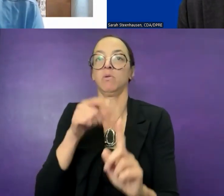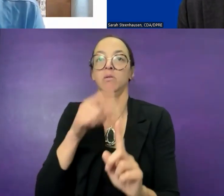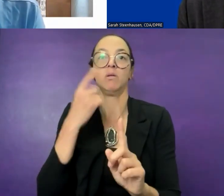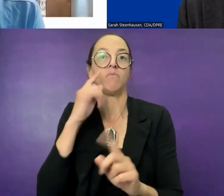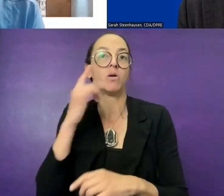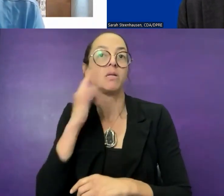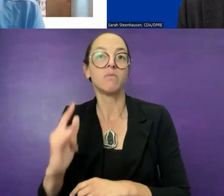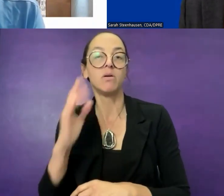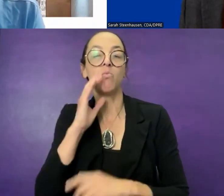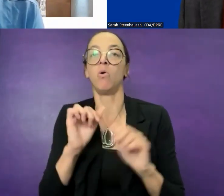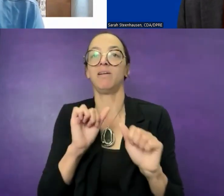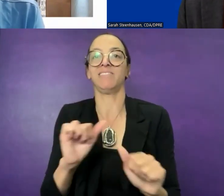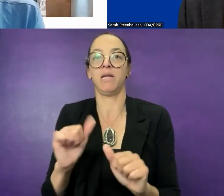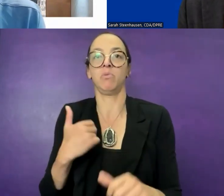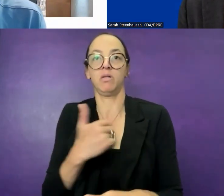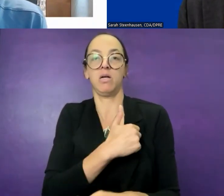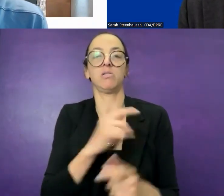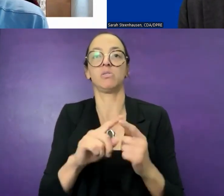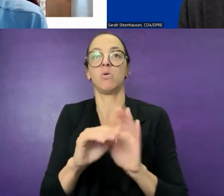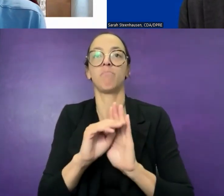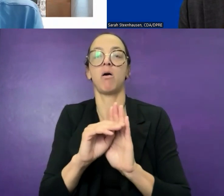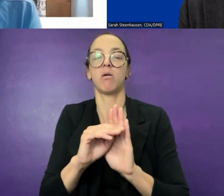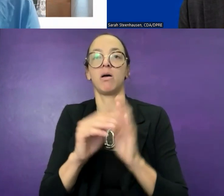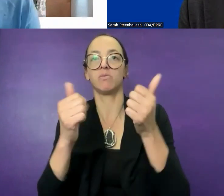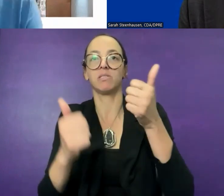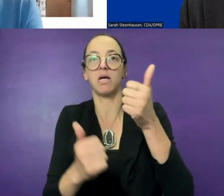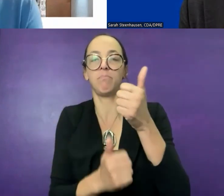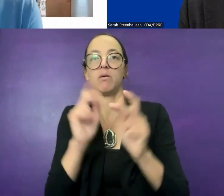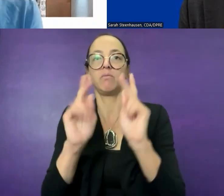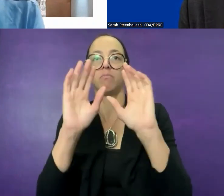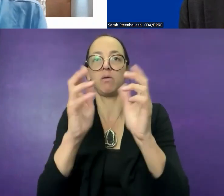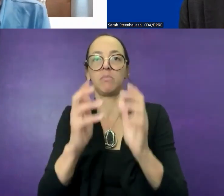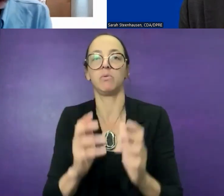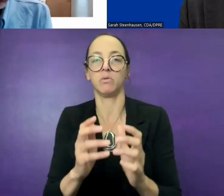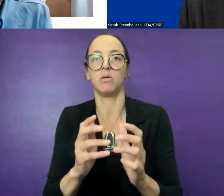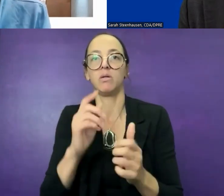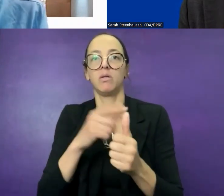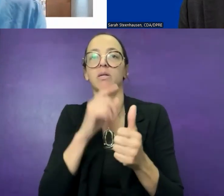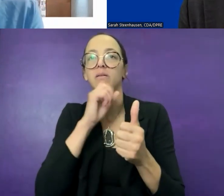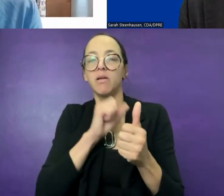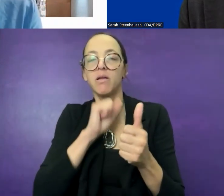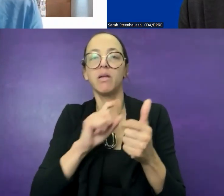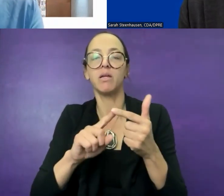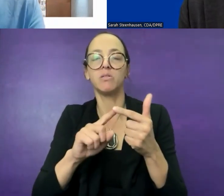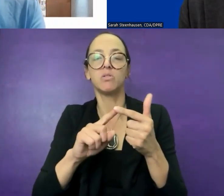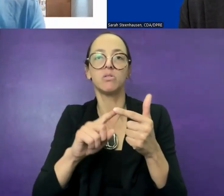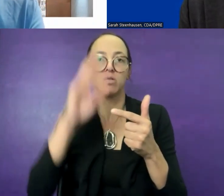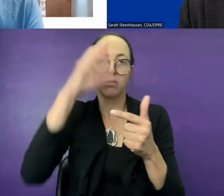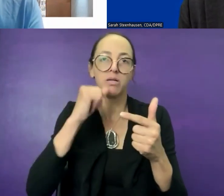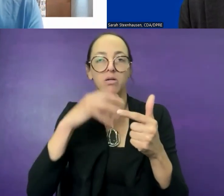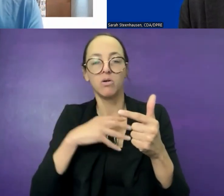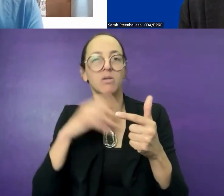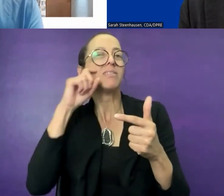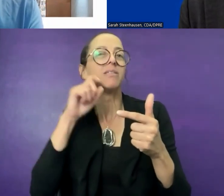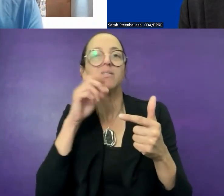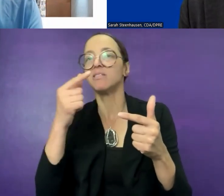to really model out subpopulation groups by age, gender, race, ethnicity. So we